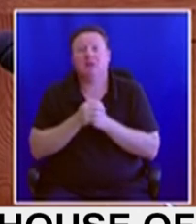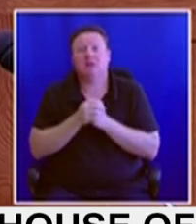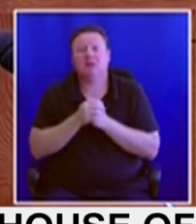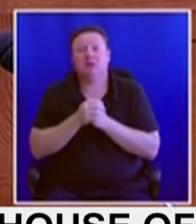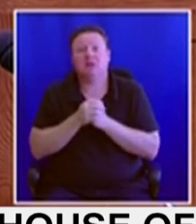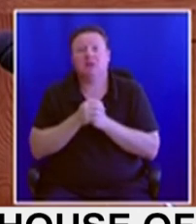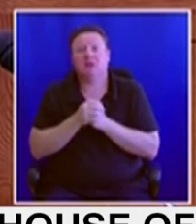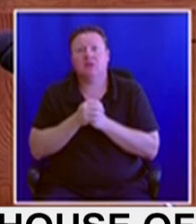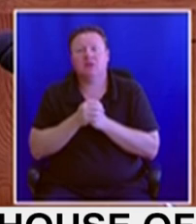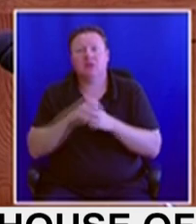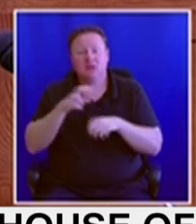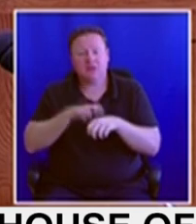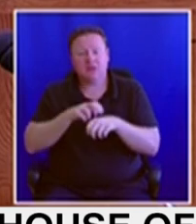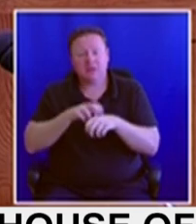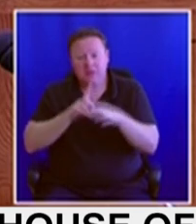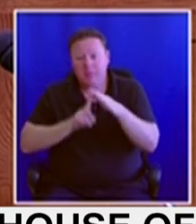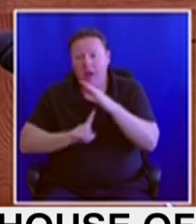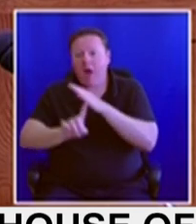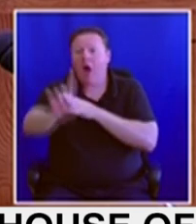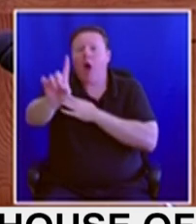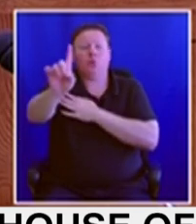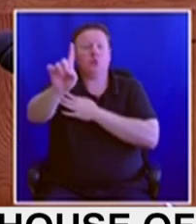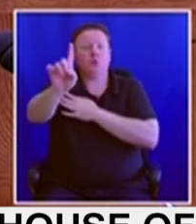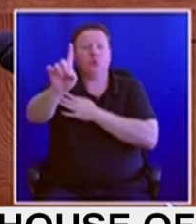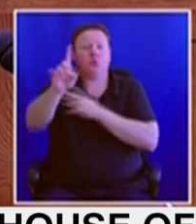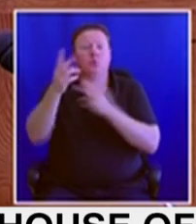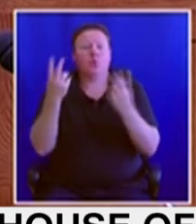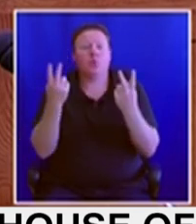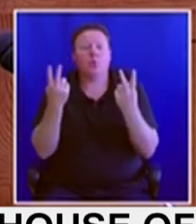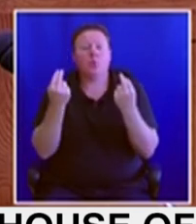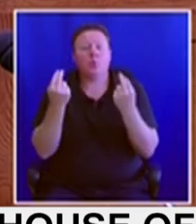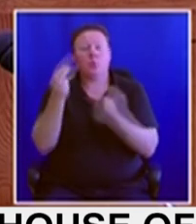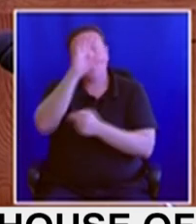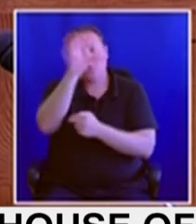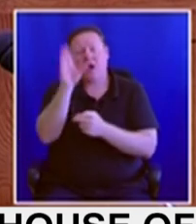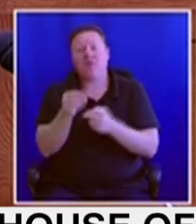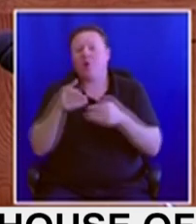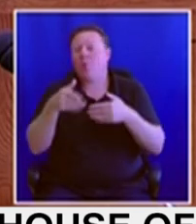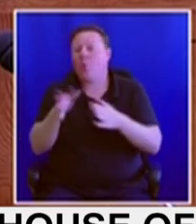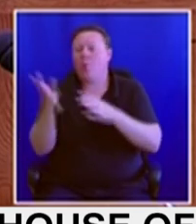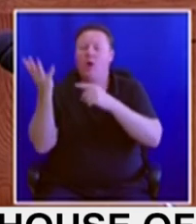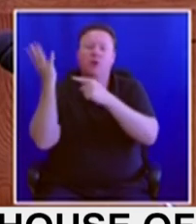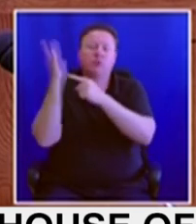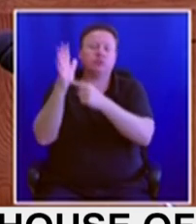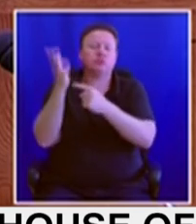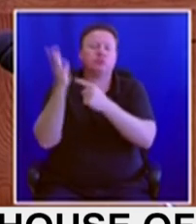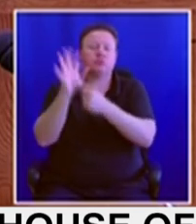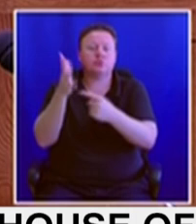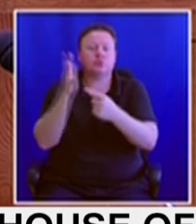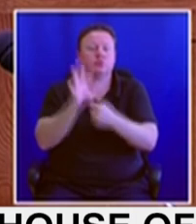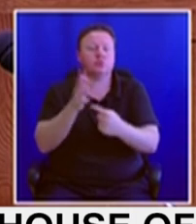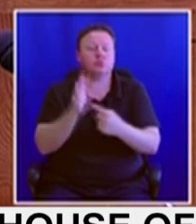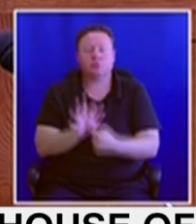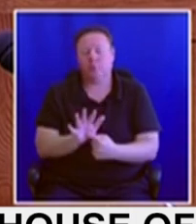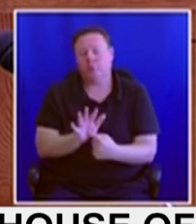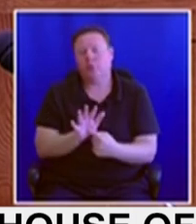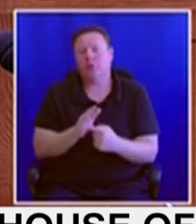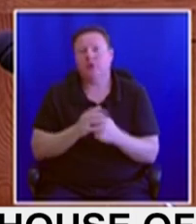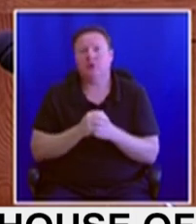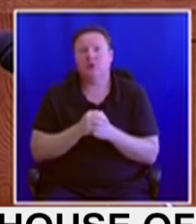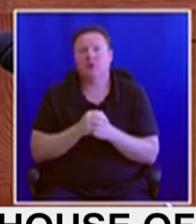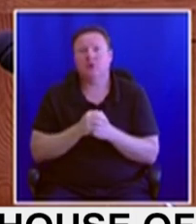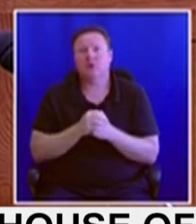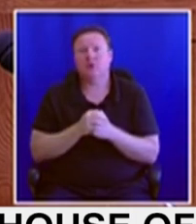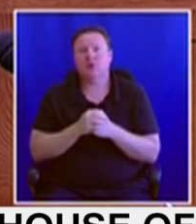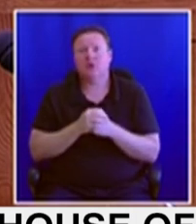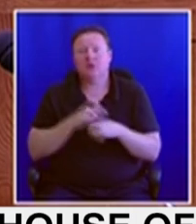apostles to preach the new gospel of Africanism and to hasten and bring about the